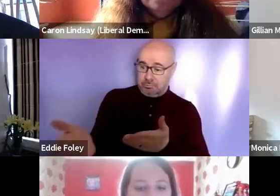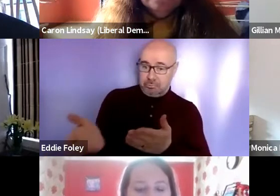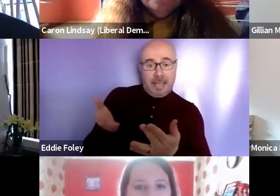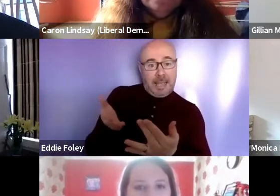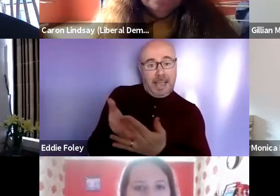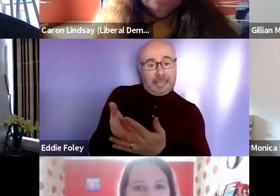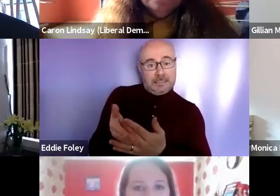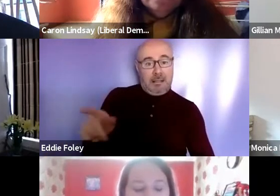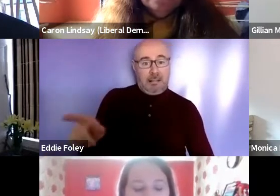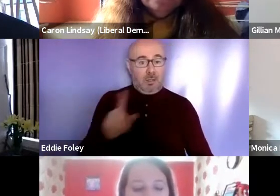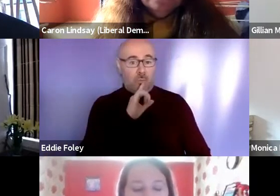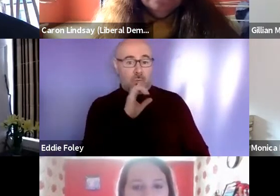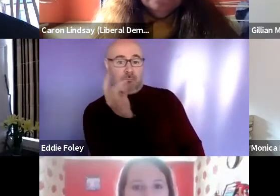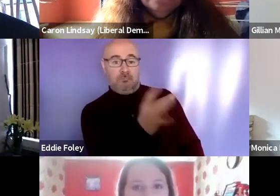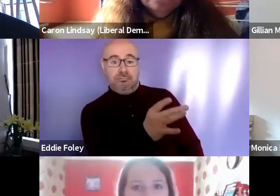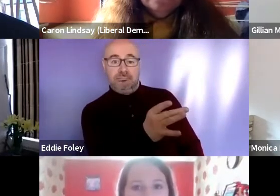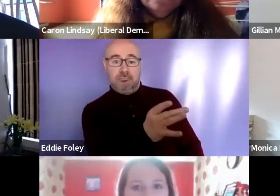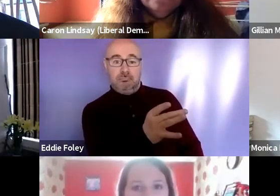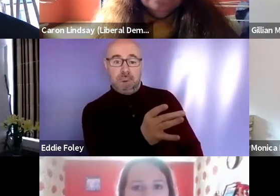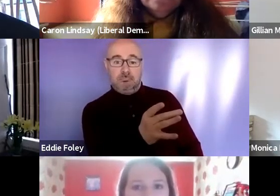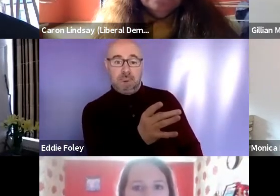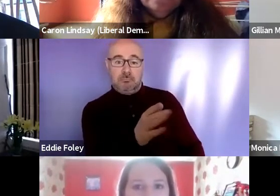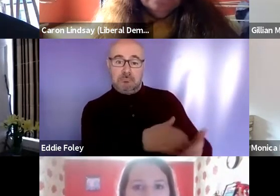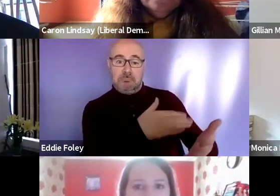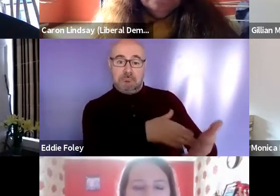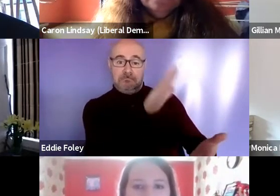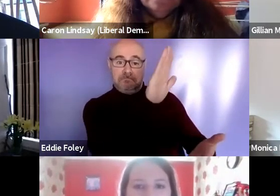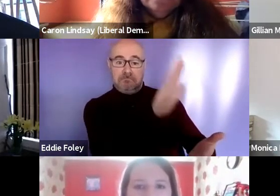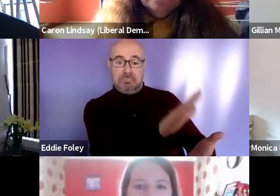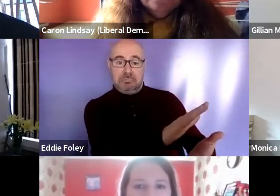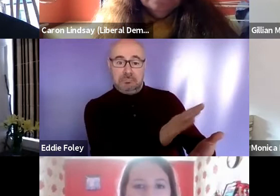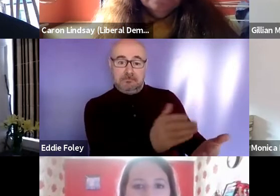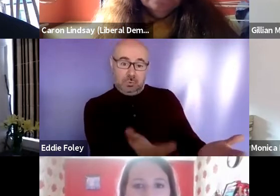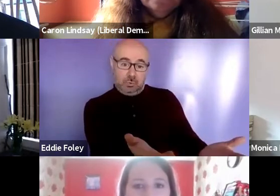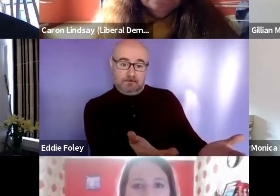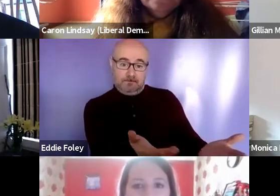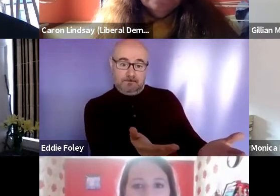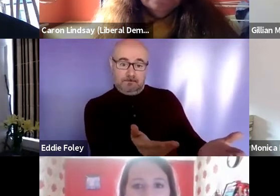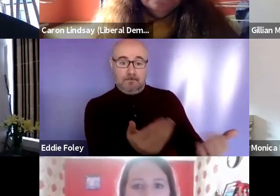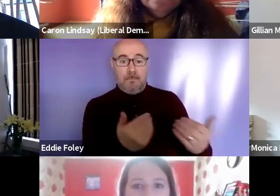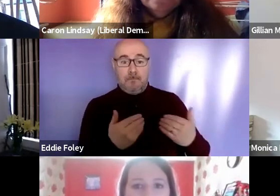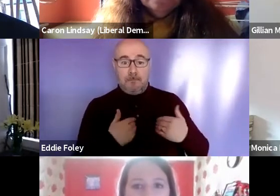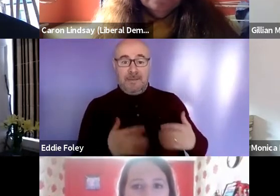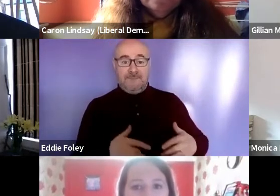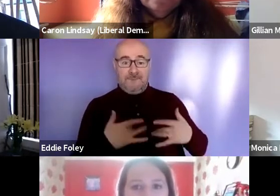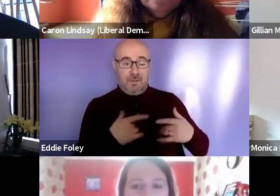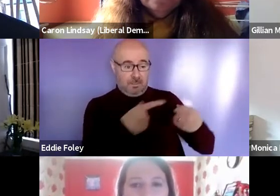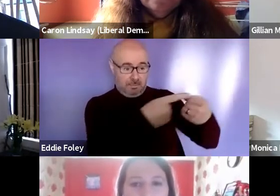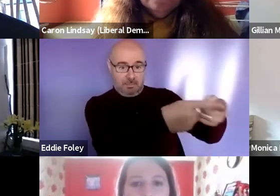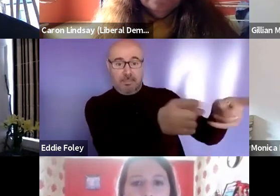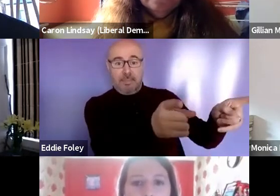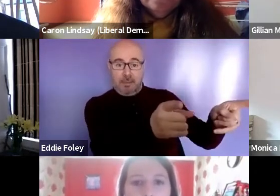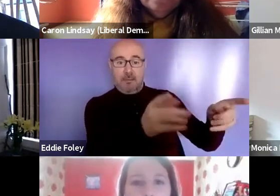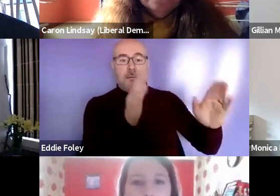accessible and open. So I think actually the issue is they will have to adapt if they want